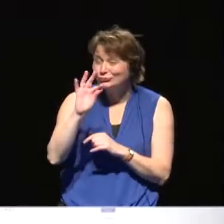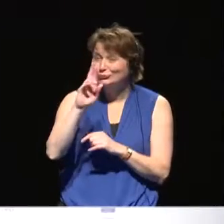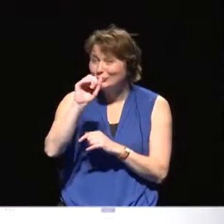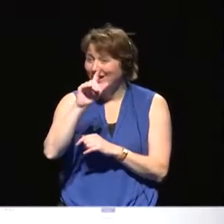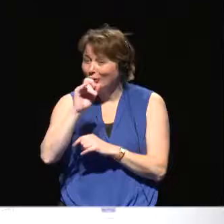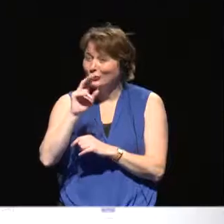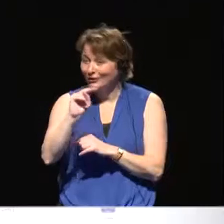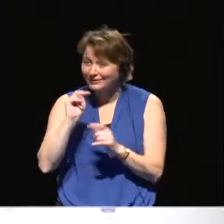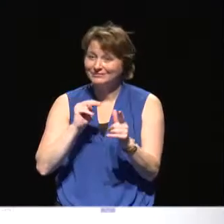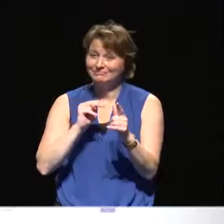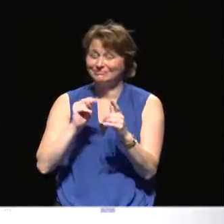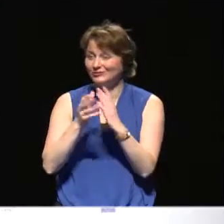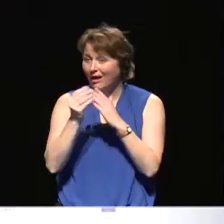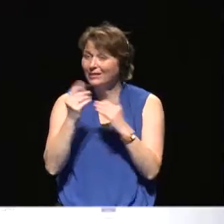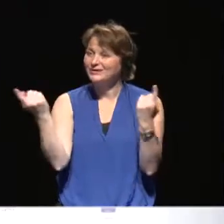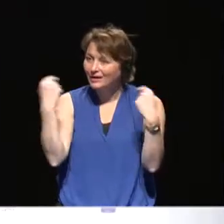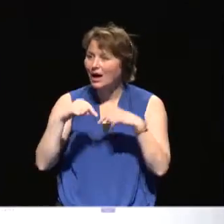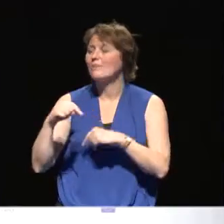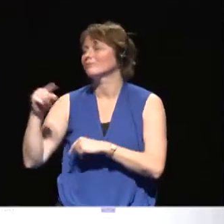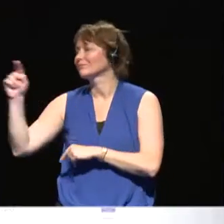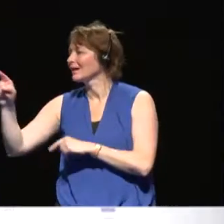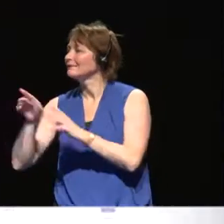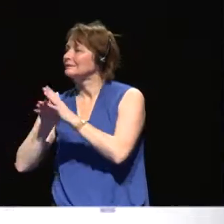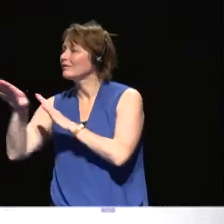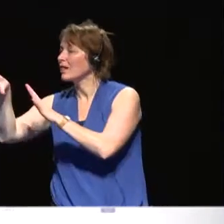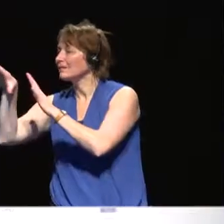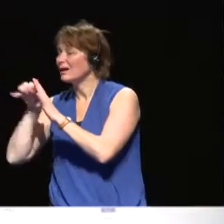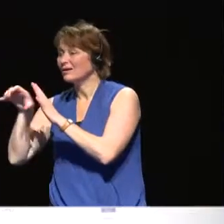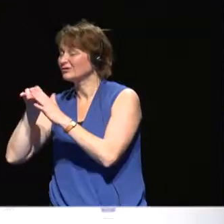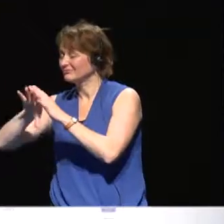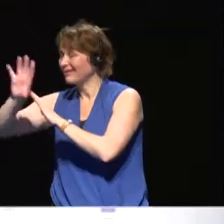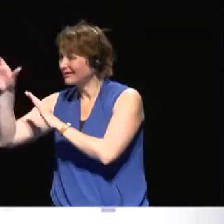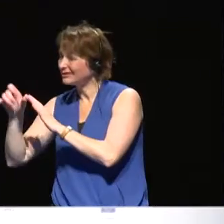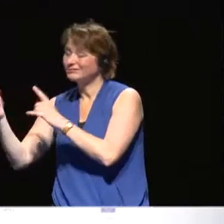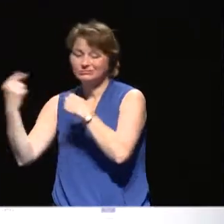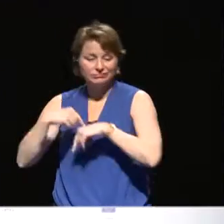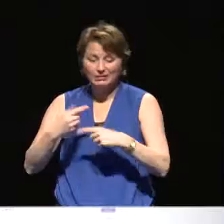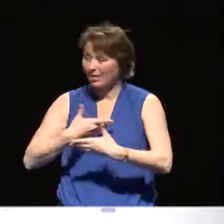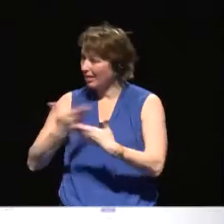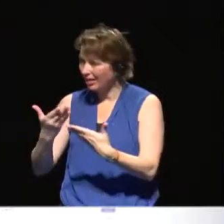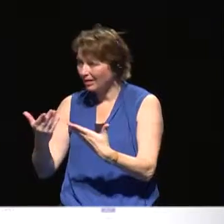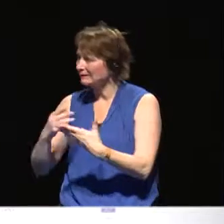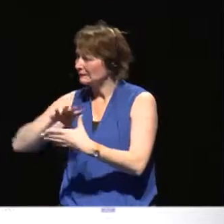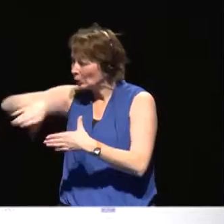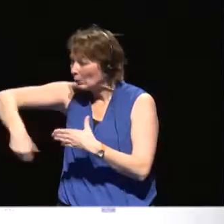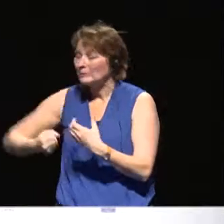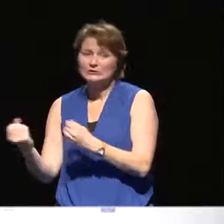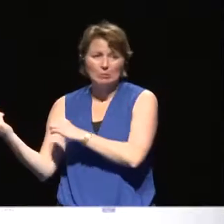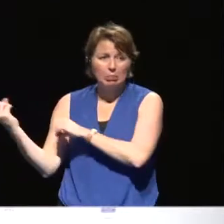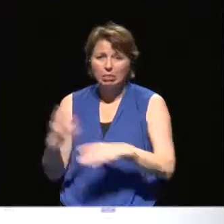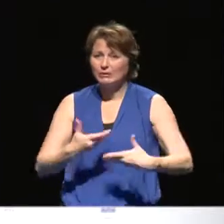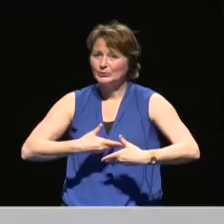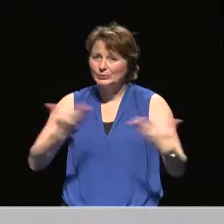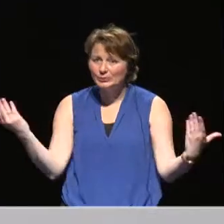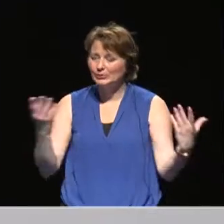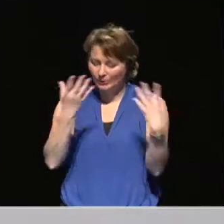from developing countries because of illicit capital flows, because of corruption. This is